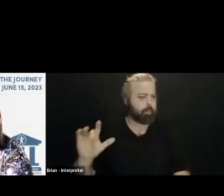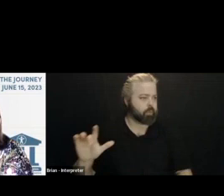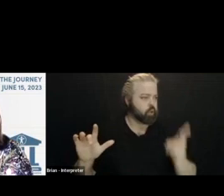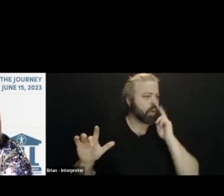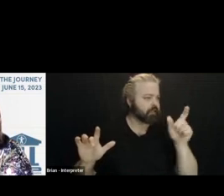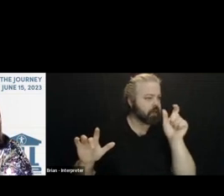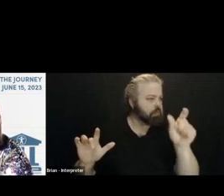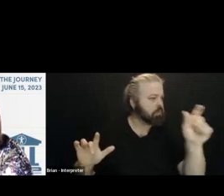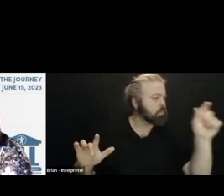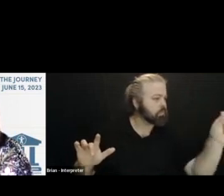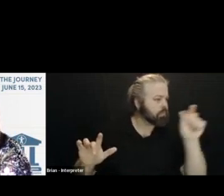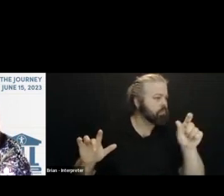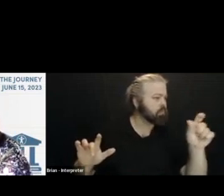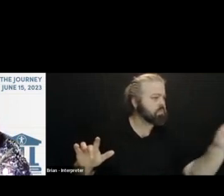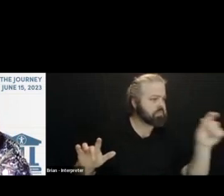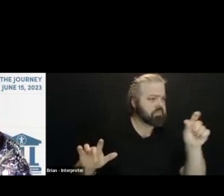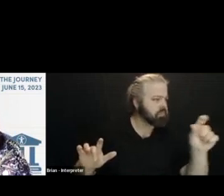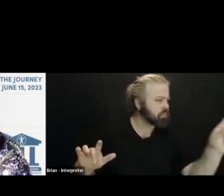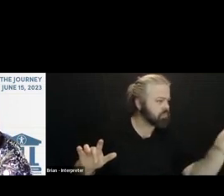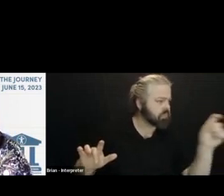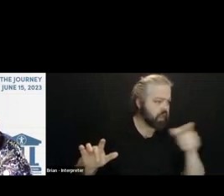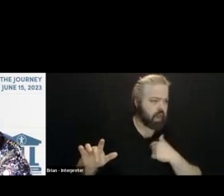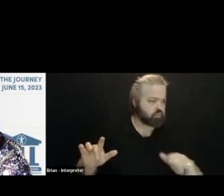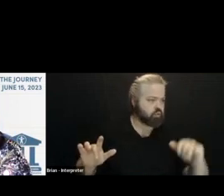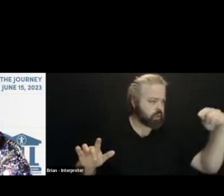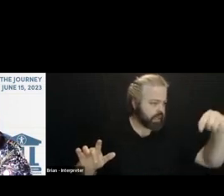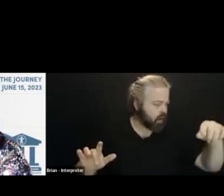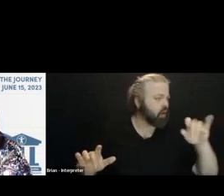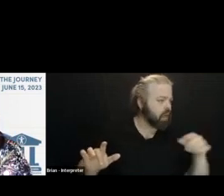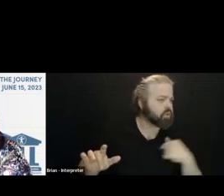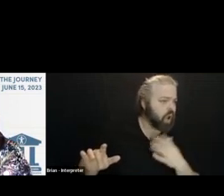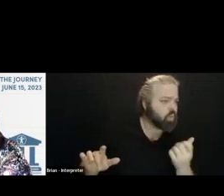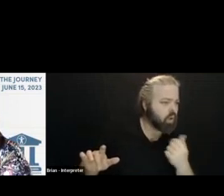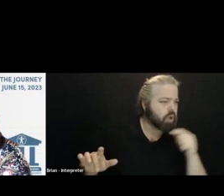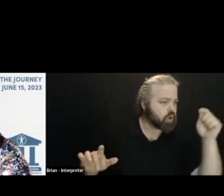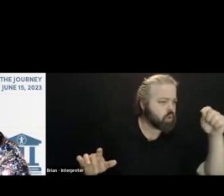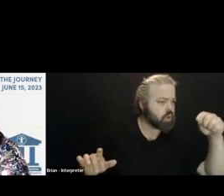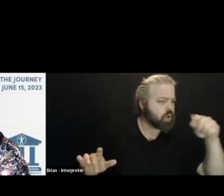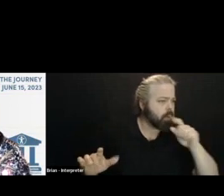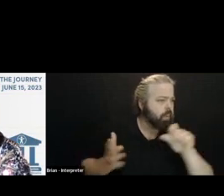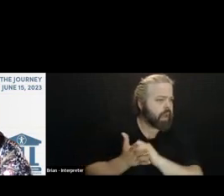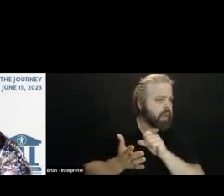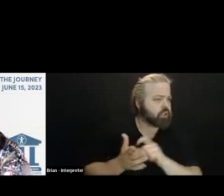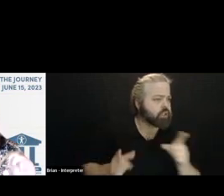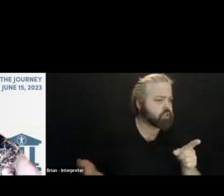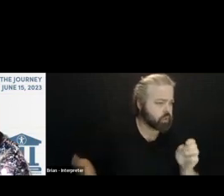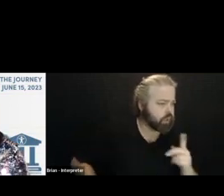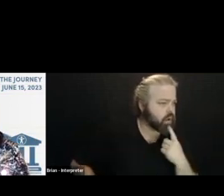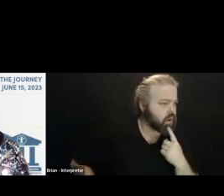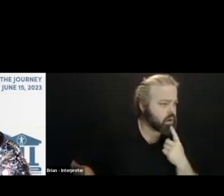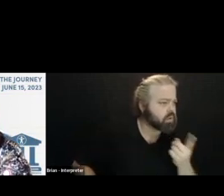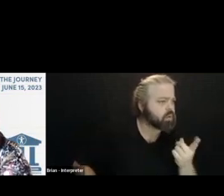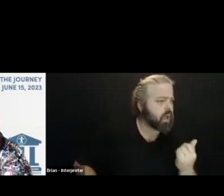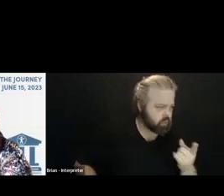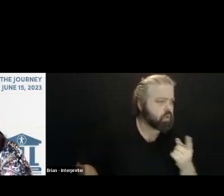there. All right, so I'm going through and I'm trying to get down here. Okay, I'm going to go to a page. Okay, so now I'm getting ready to go.